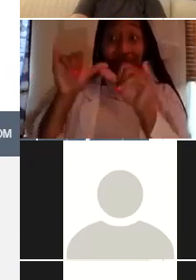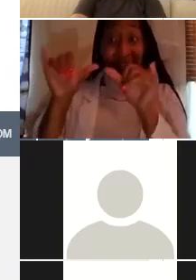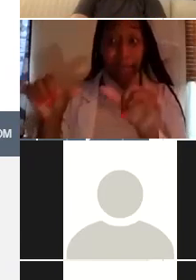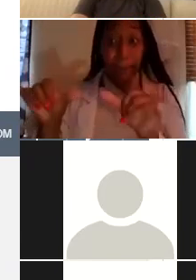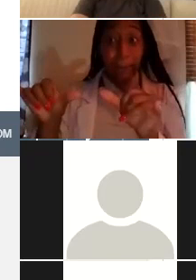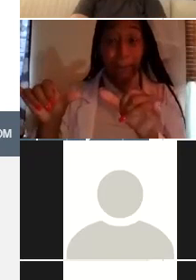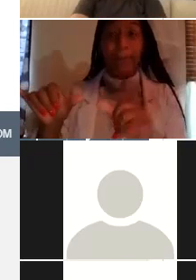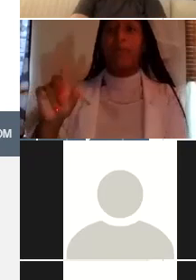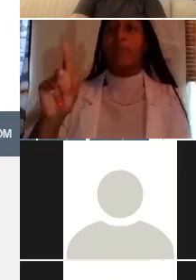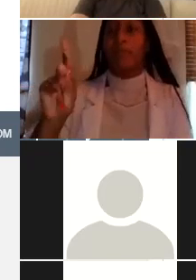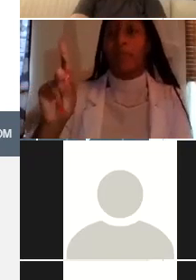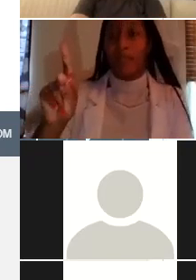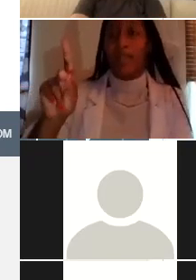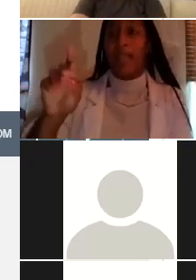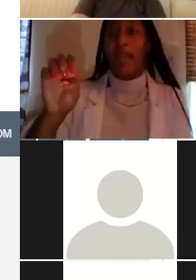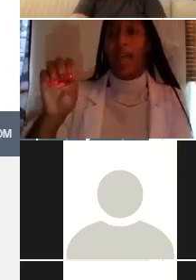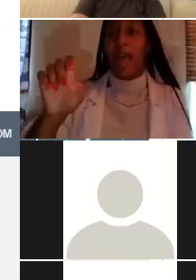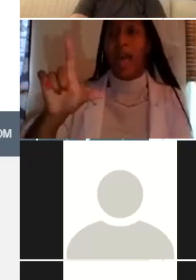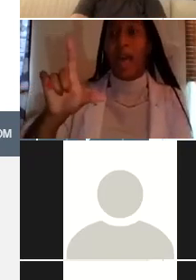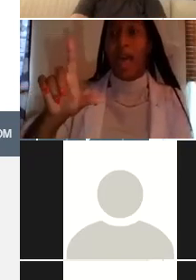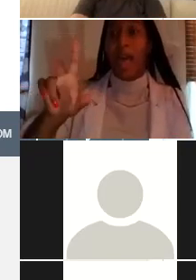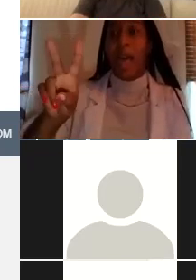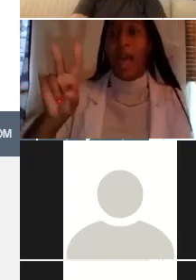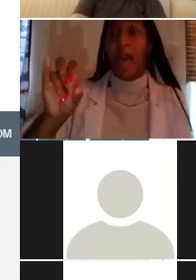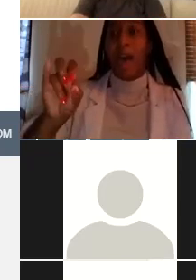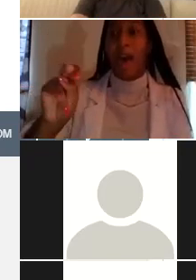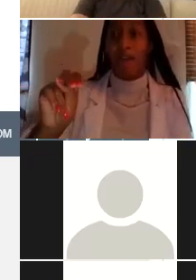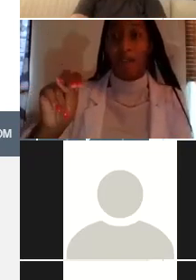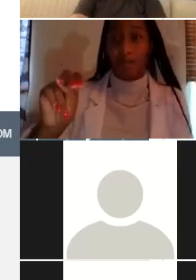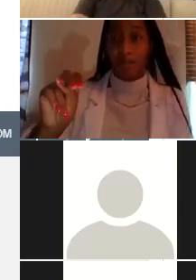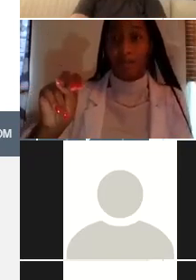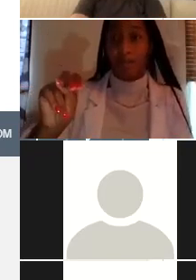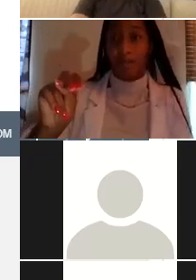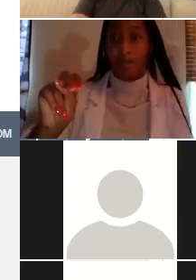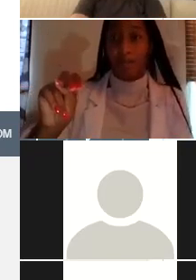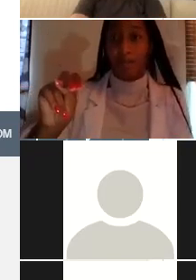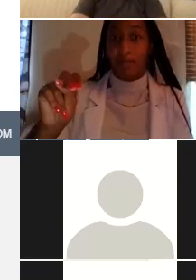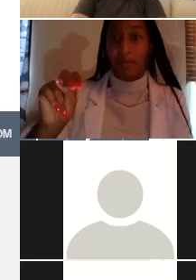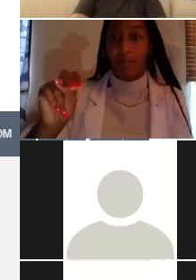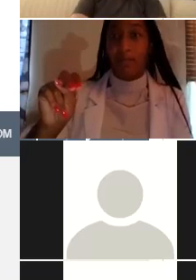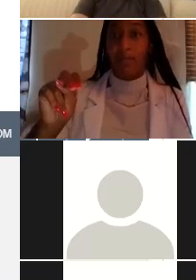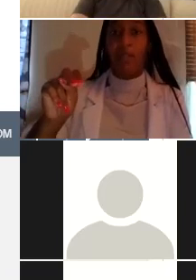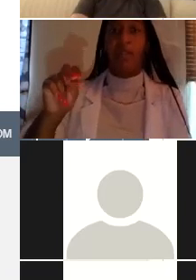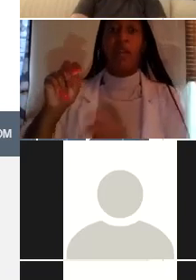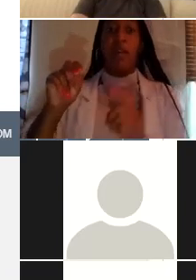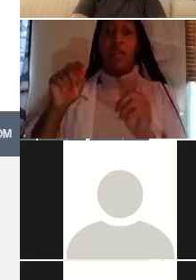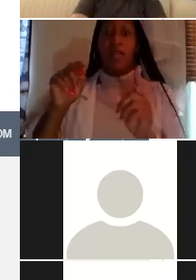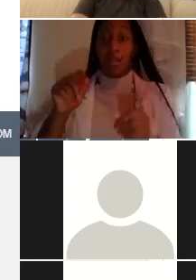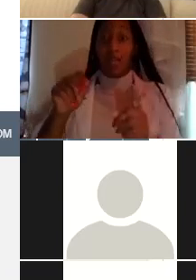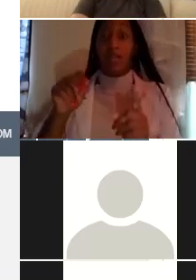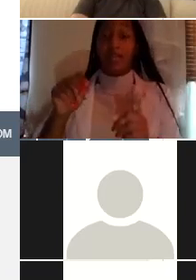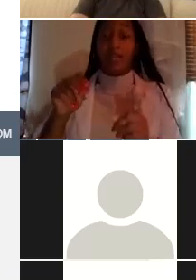this scale is the one that we primarily focus on, and that is because